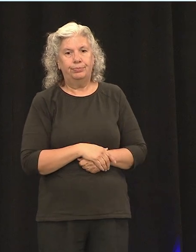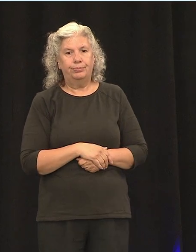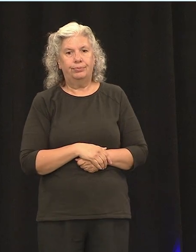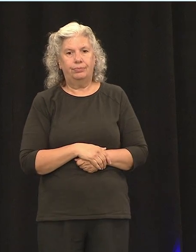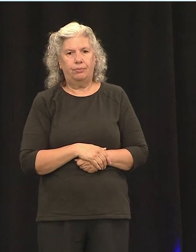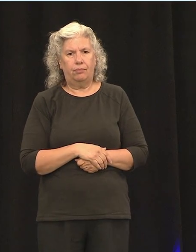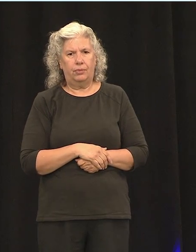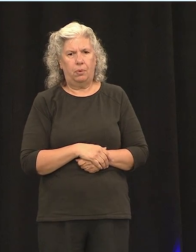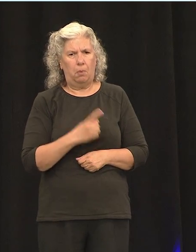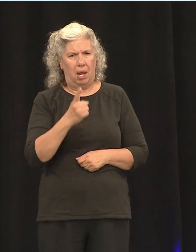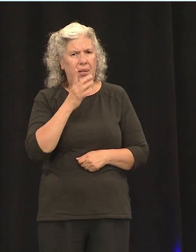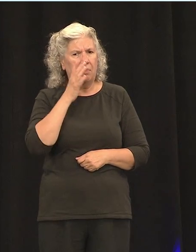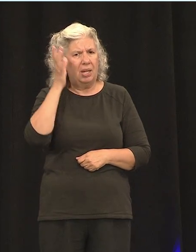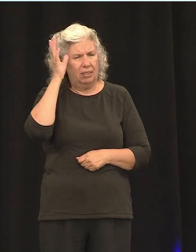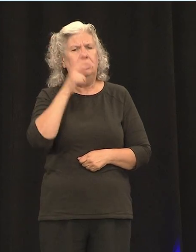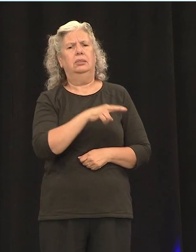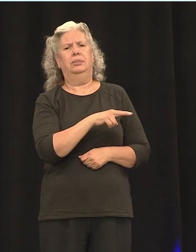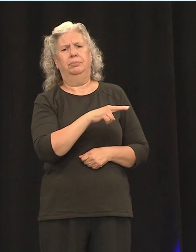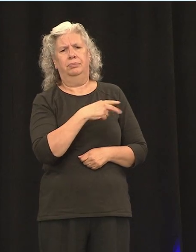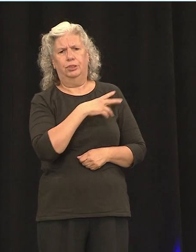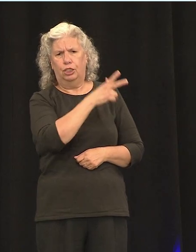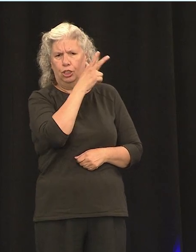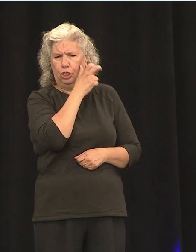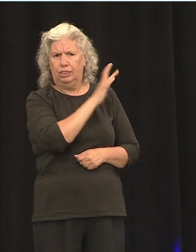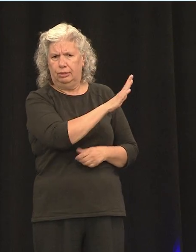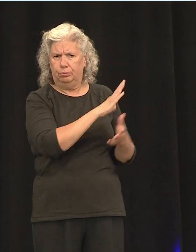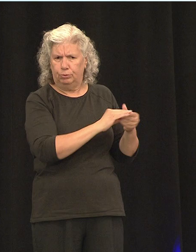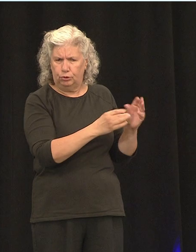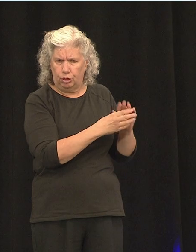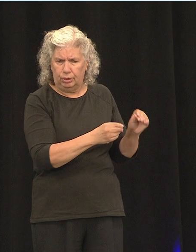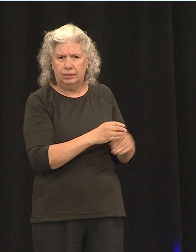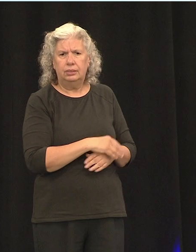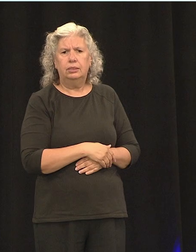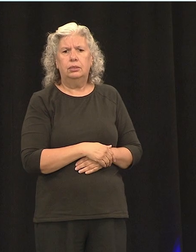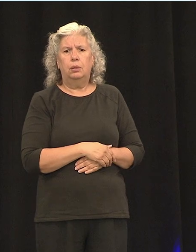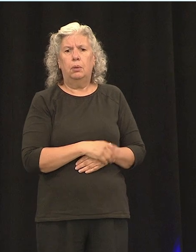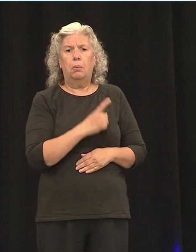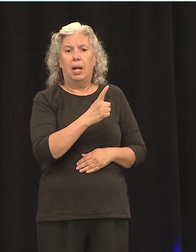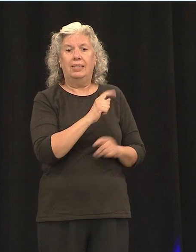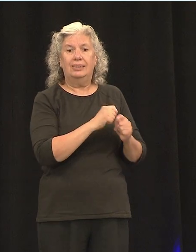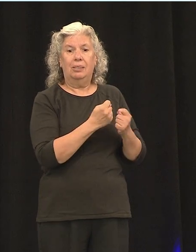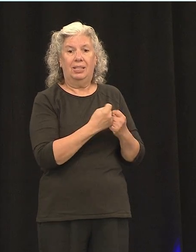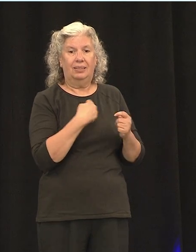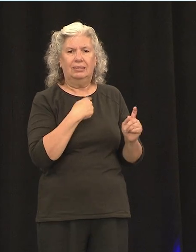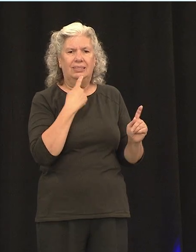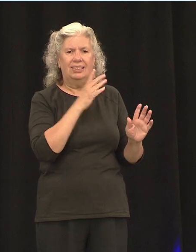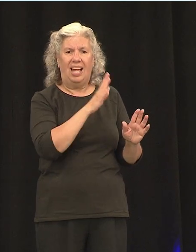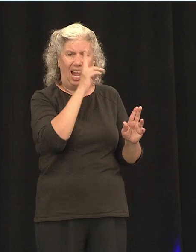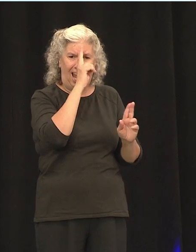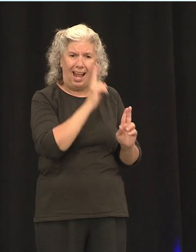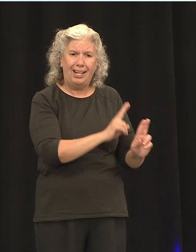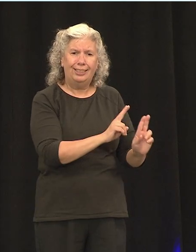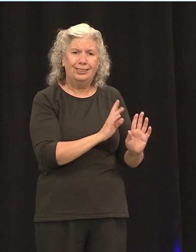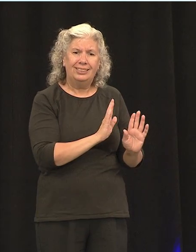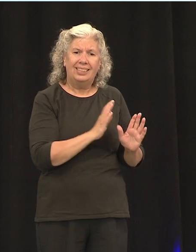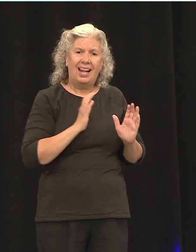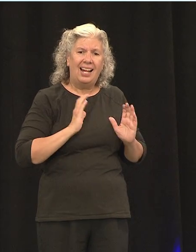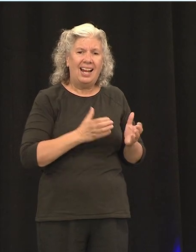parent, and one of the team members told her, honors classes are just not appropriate for children like yours. And